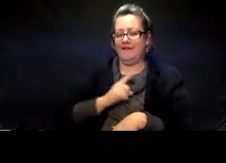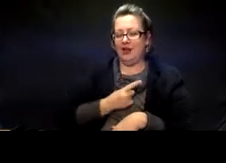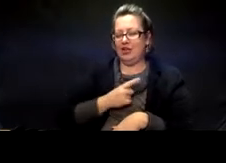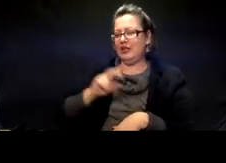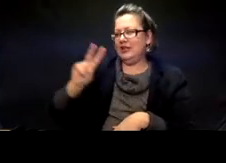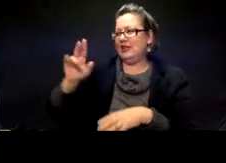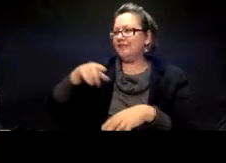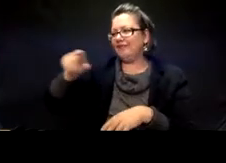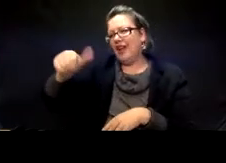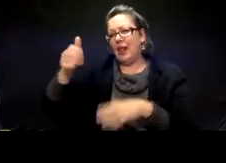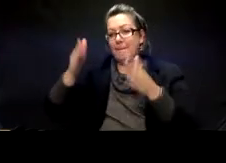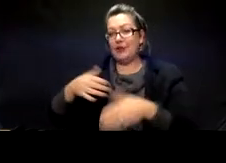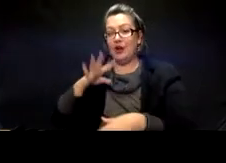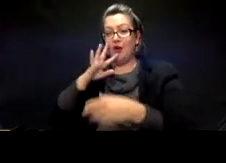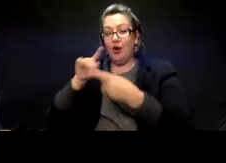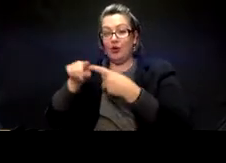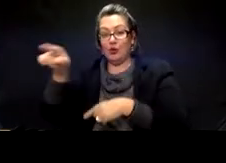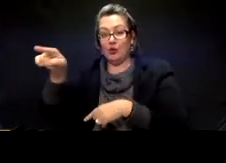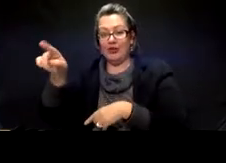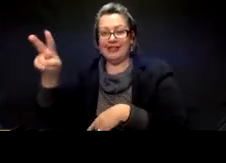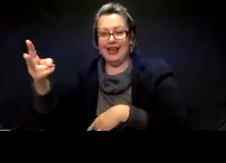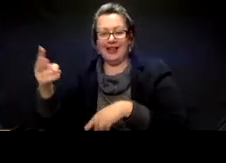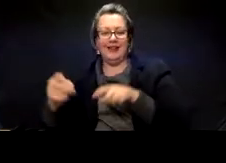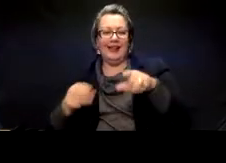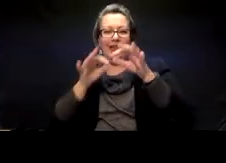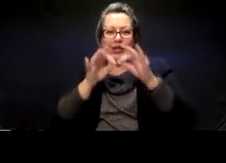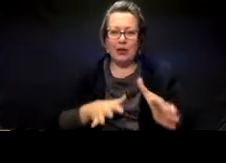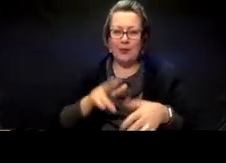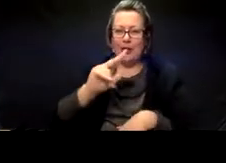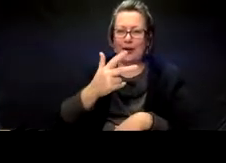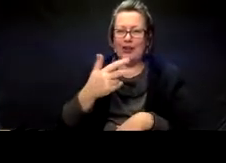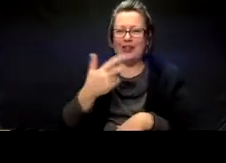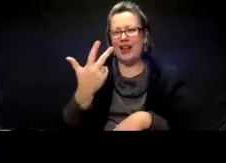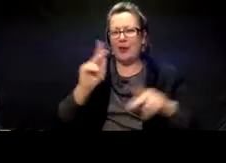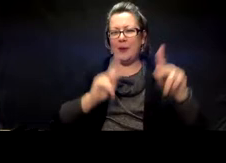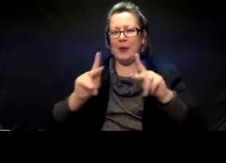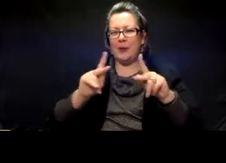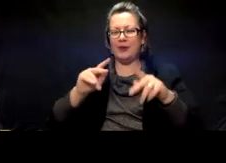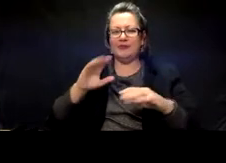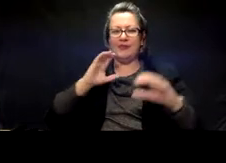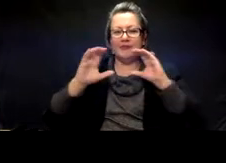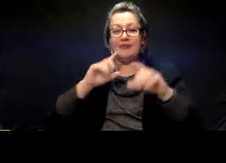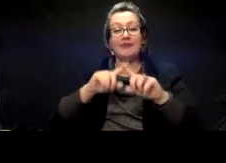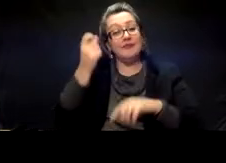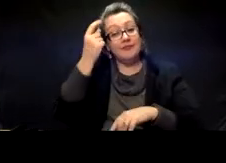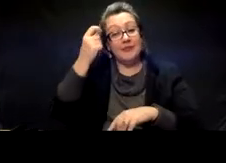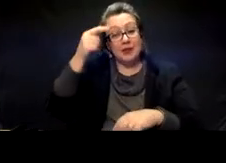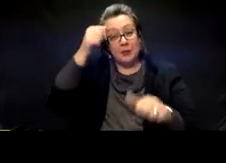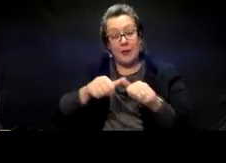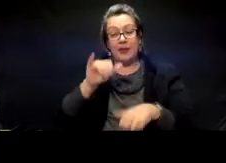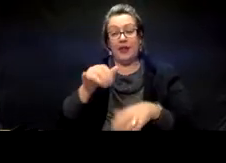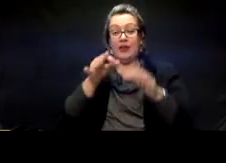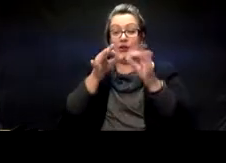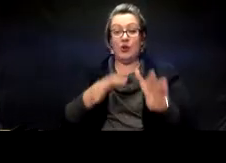relay interpreter to a third person. So if I were speaking, the interpreter would be